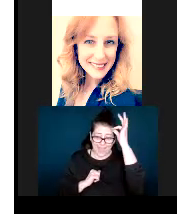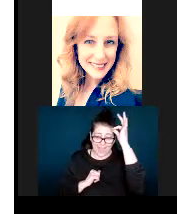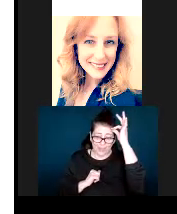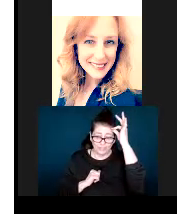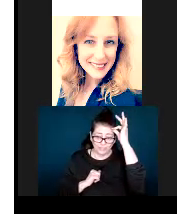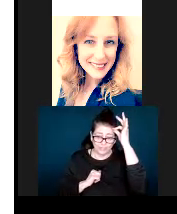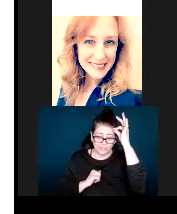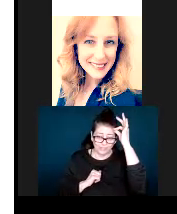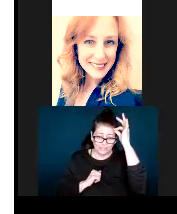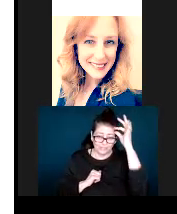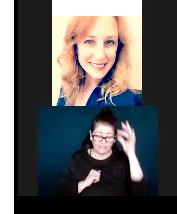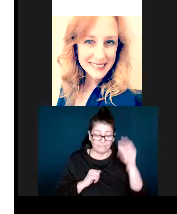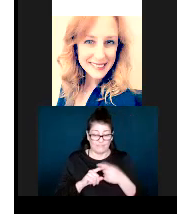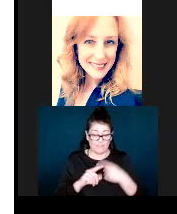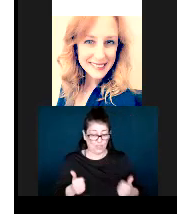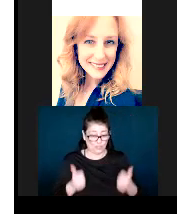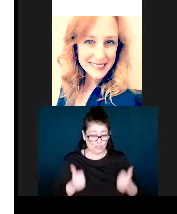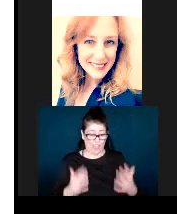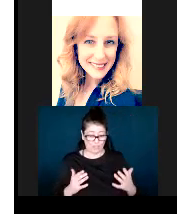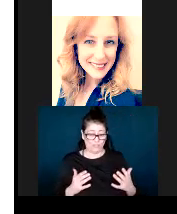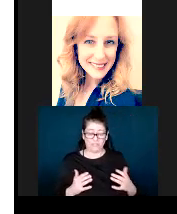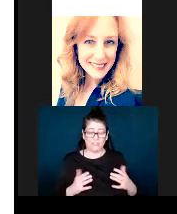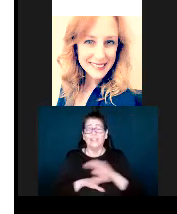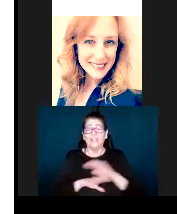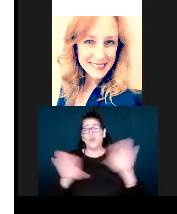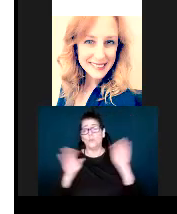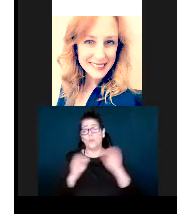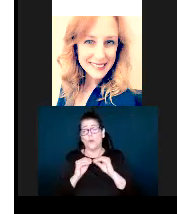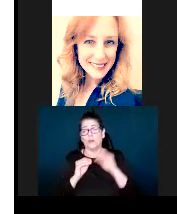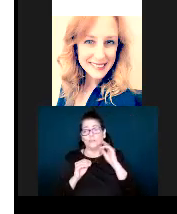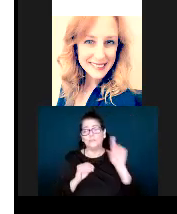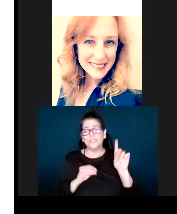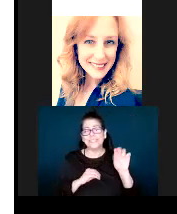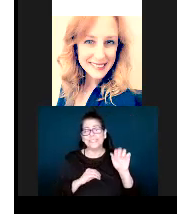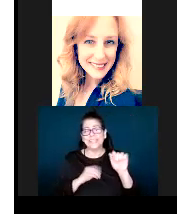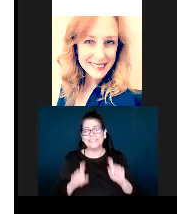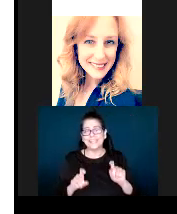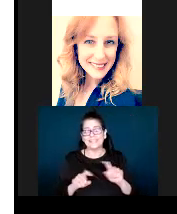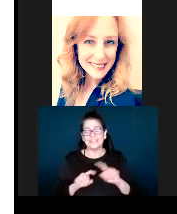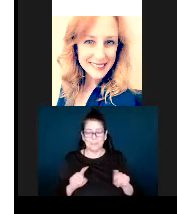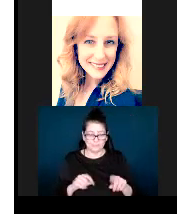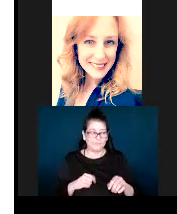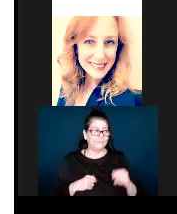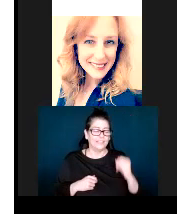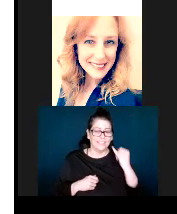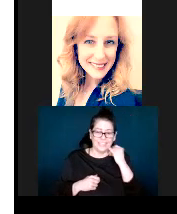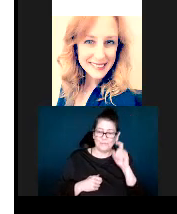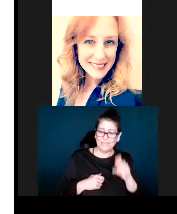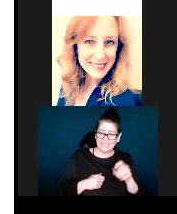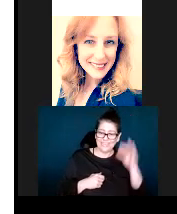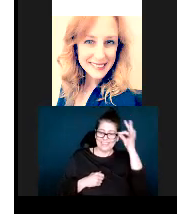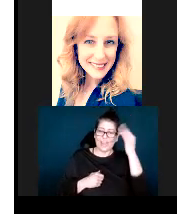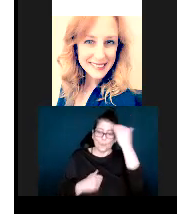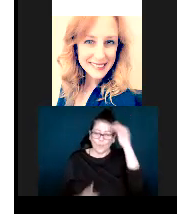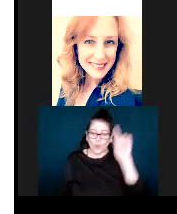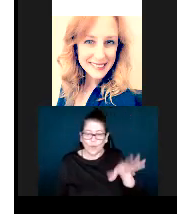do that. And you can understand why that's not really useful. They did it for DNA testing. And then they were like, if we actually need those hairs, we know where to find them. Like